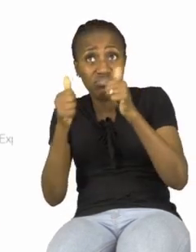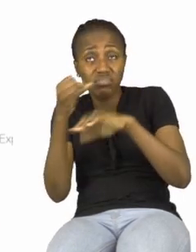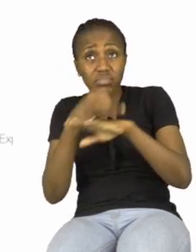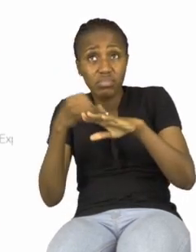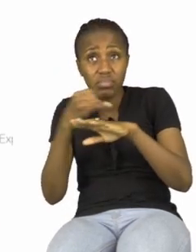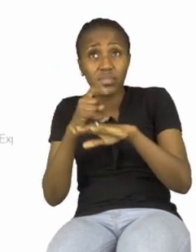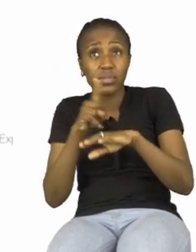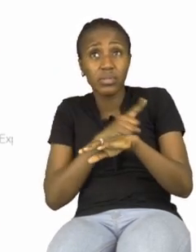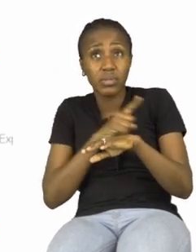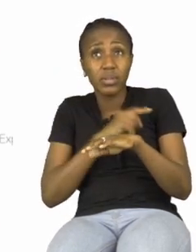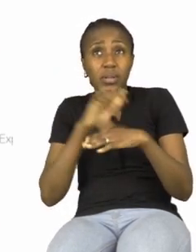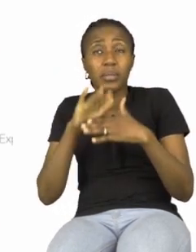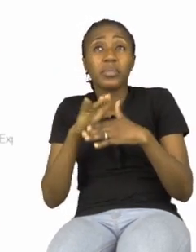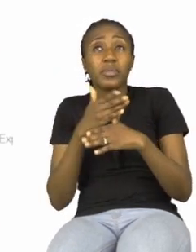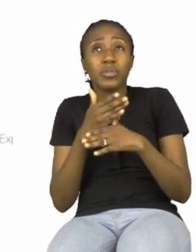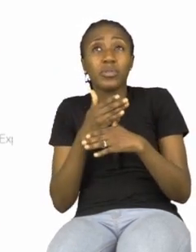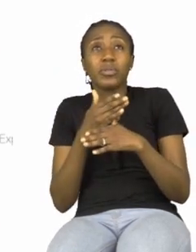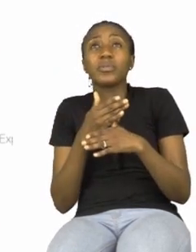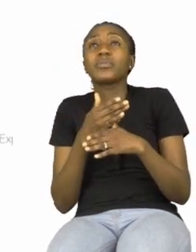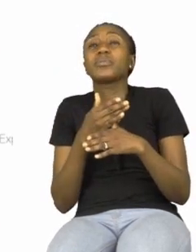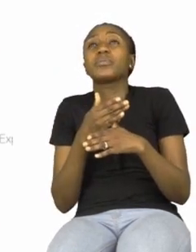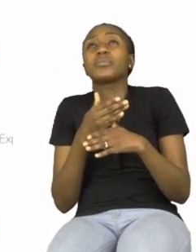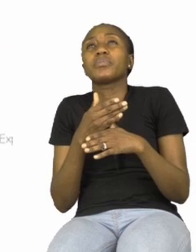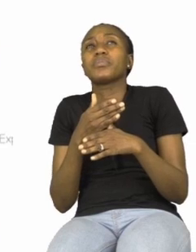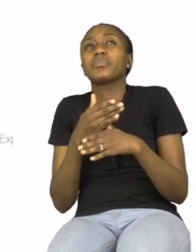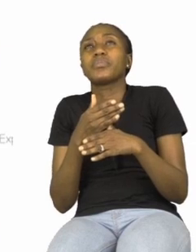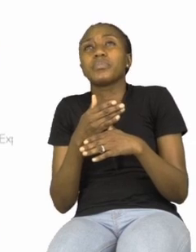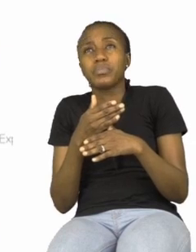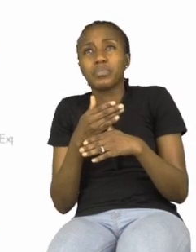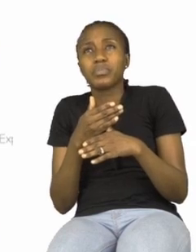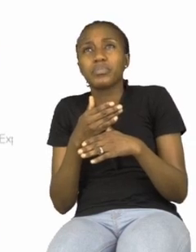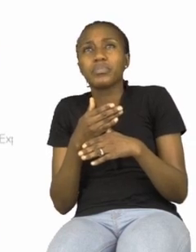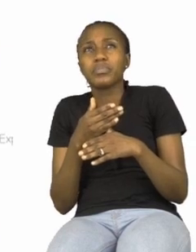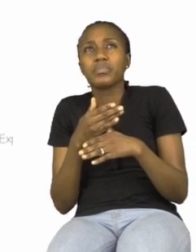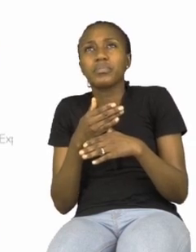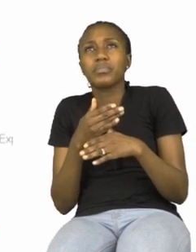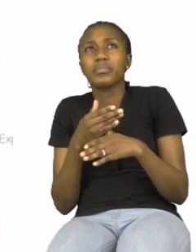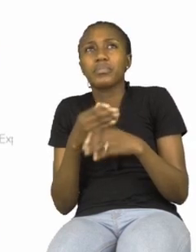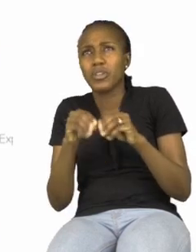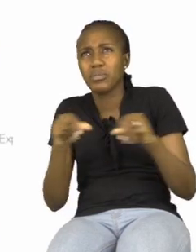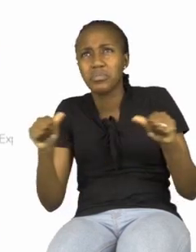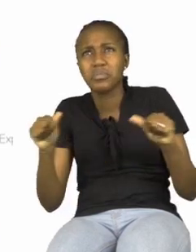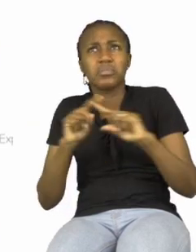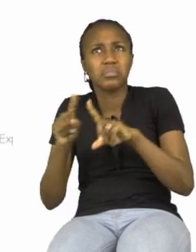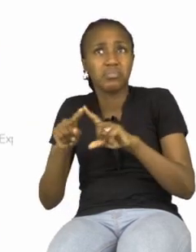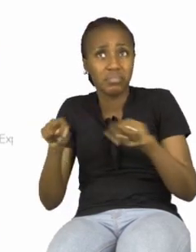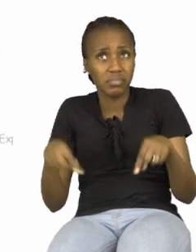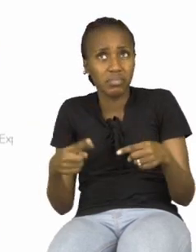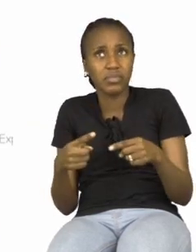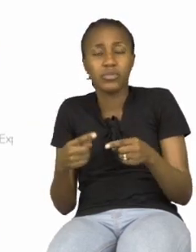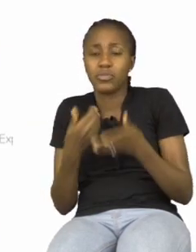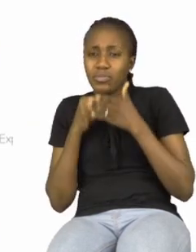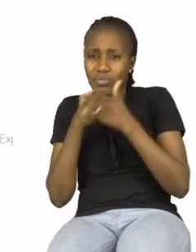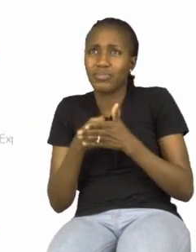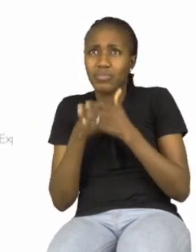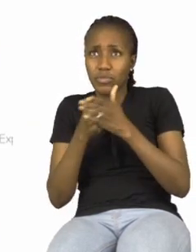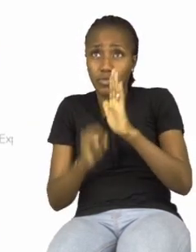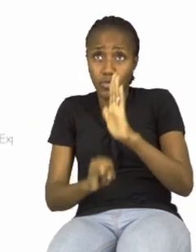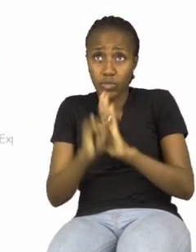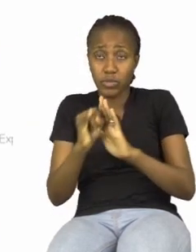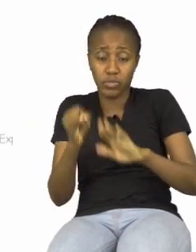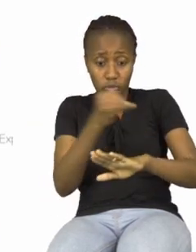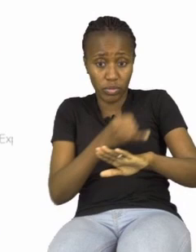a flat, hard surface that you can push the ball. Obviously, we're going to try and improve the facilities. But